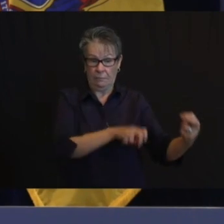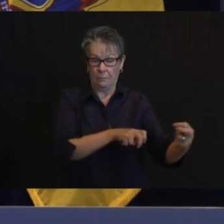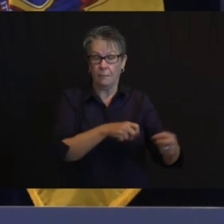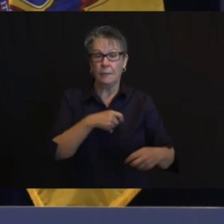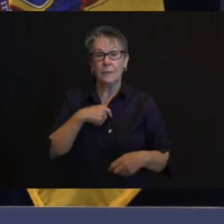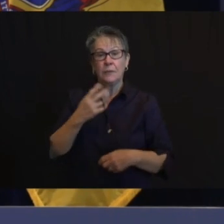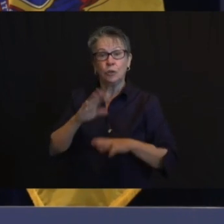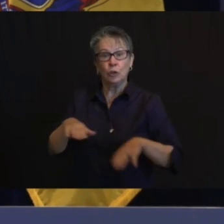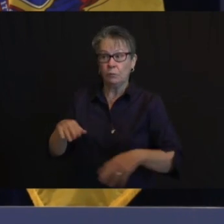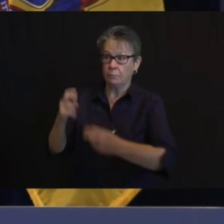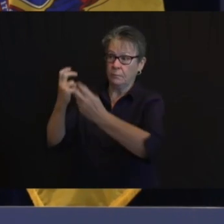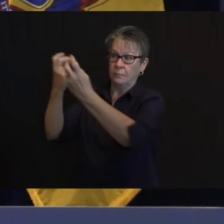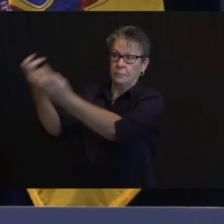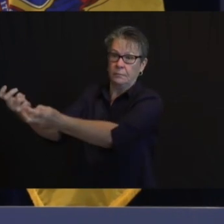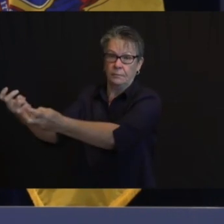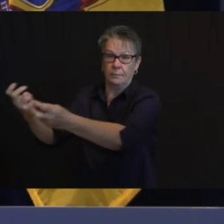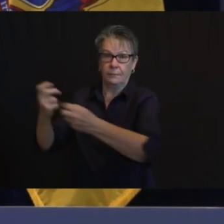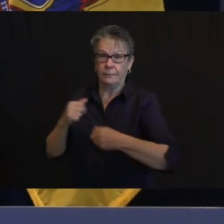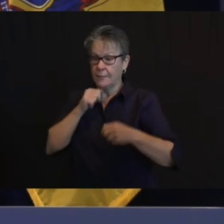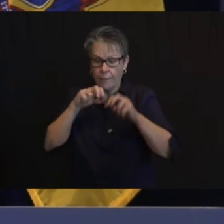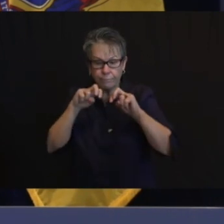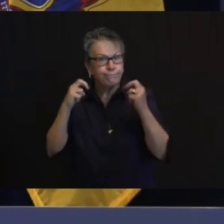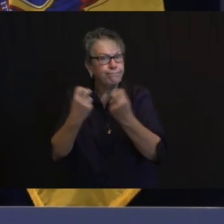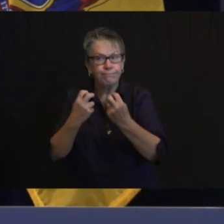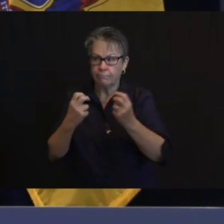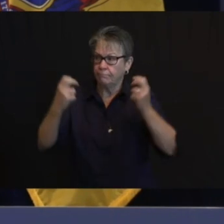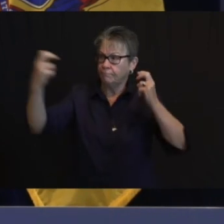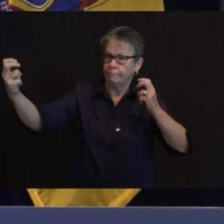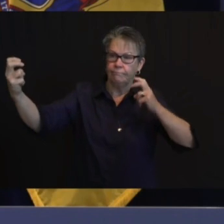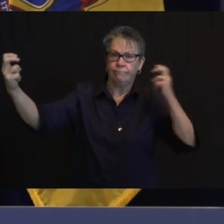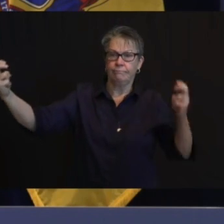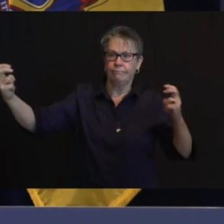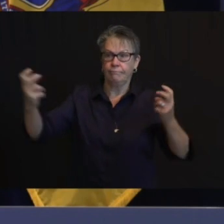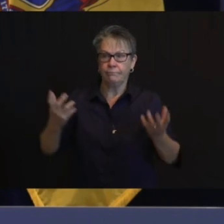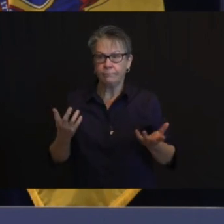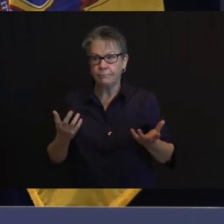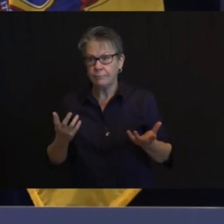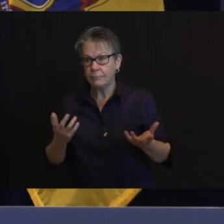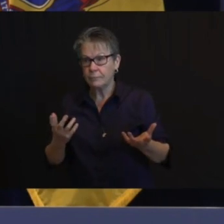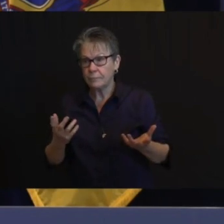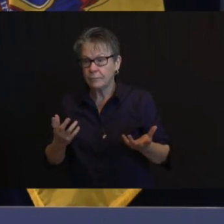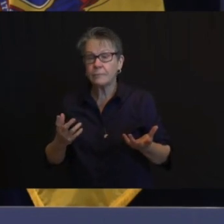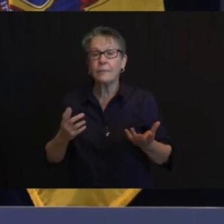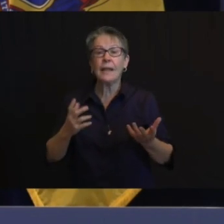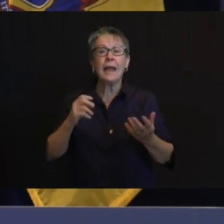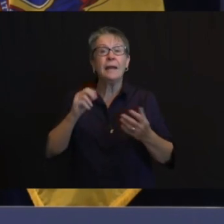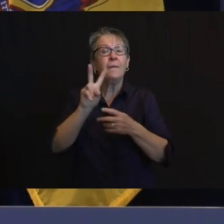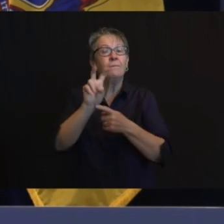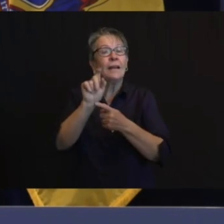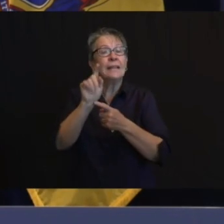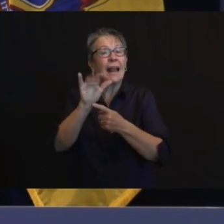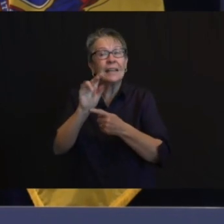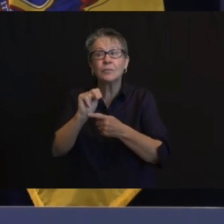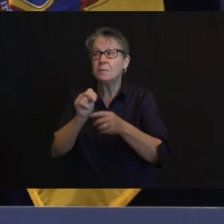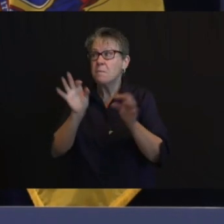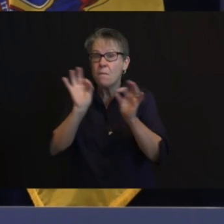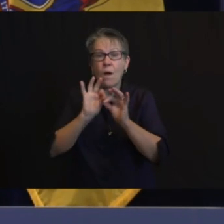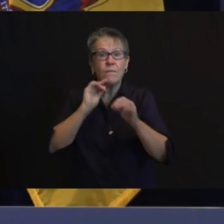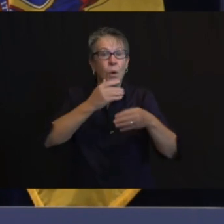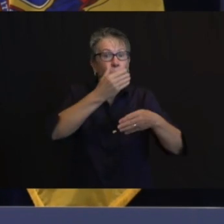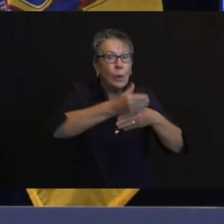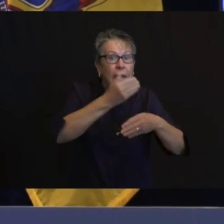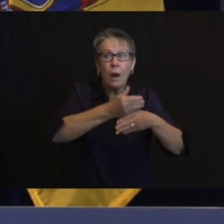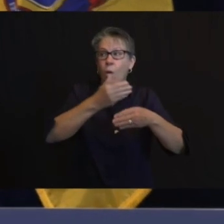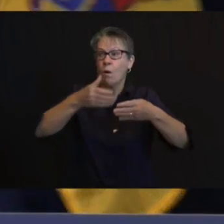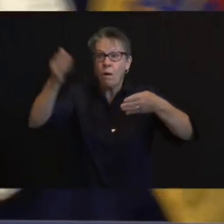I think listen, I'm the last guy who should answer. Ventilation matters, right? We have our windows open. It's a little chilly, I have to admit, but it matters,